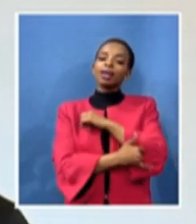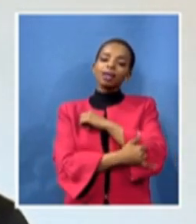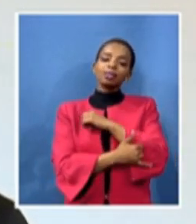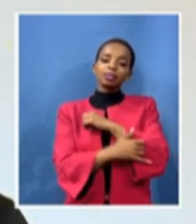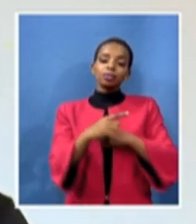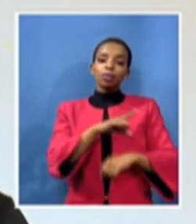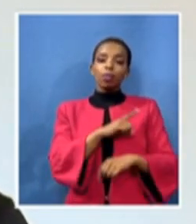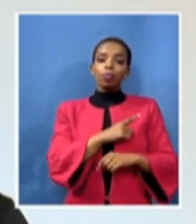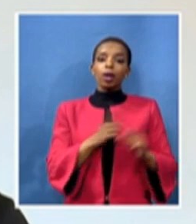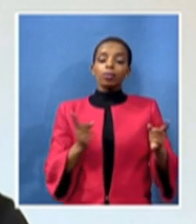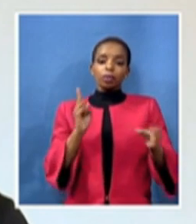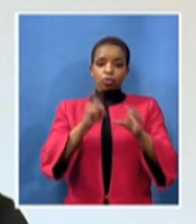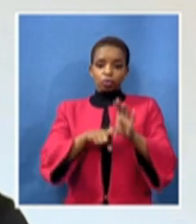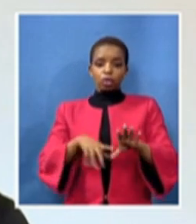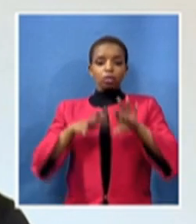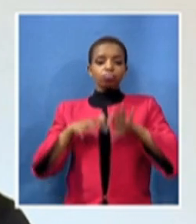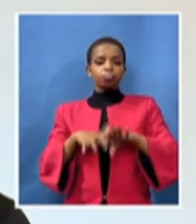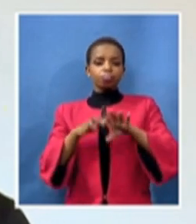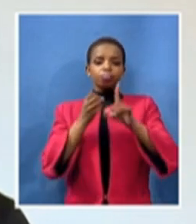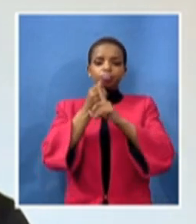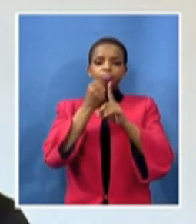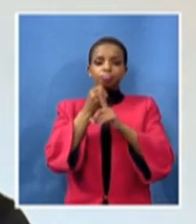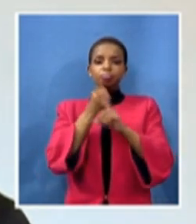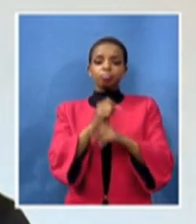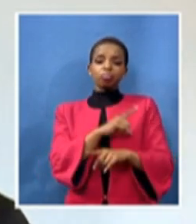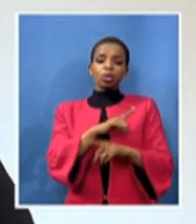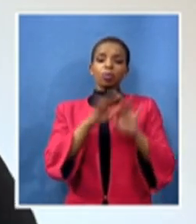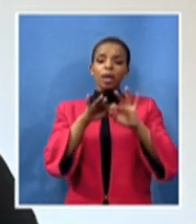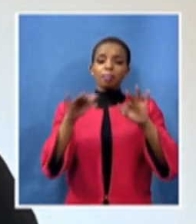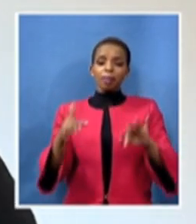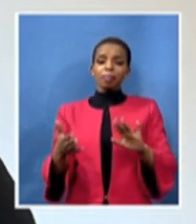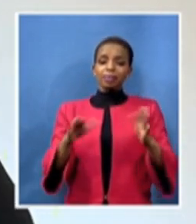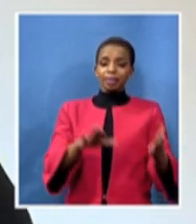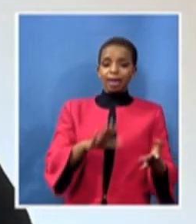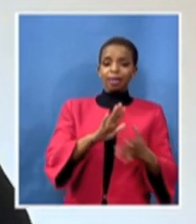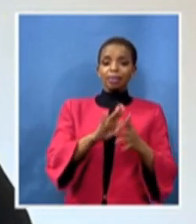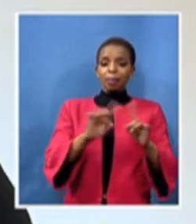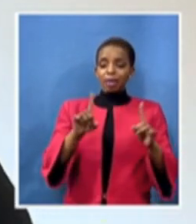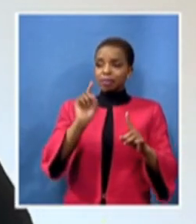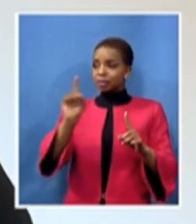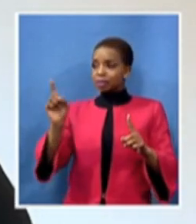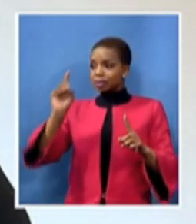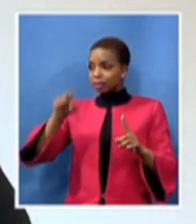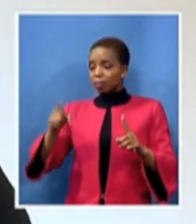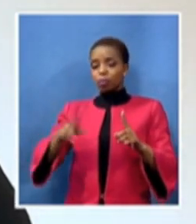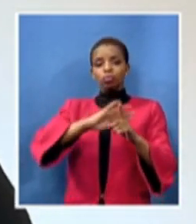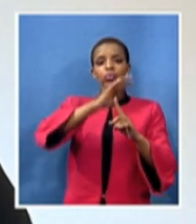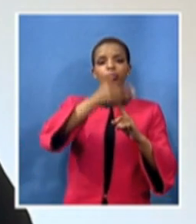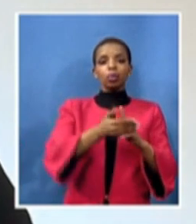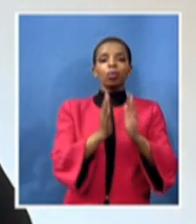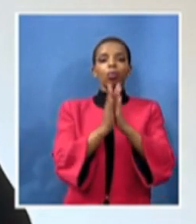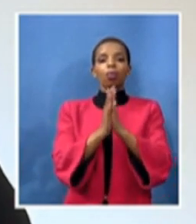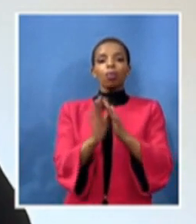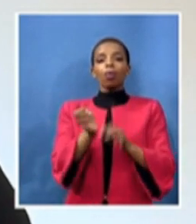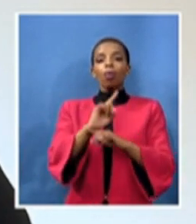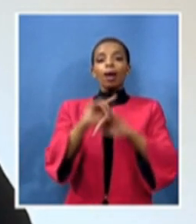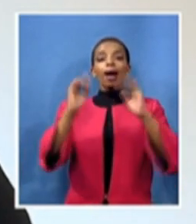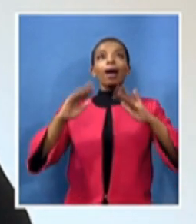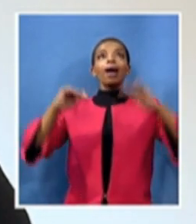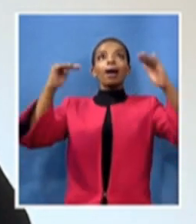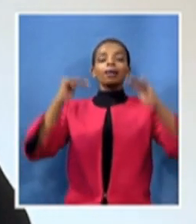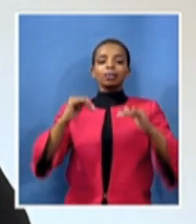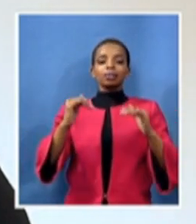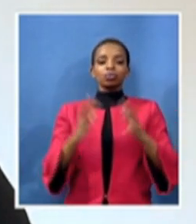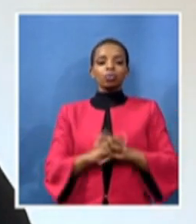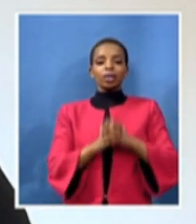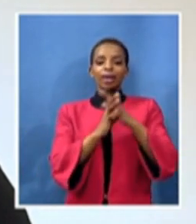them, called for the highest form of solidarity. This consciousness, for me, manifests itself in the form of a